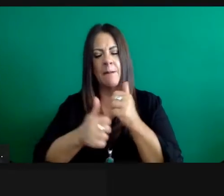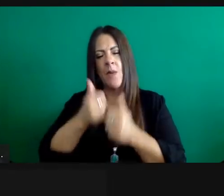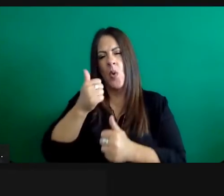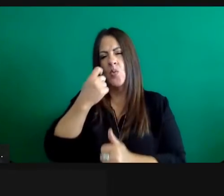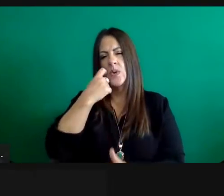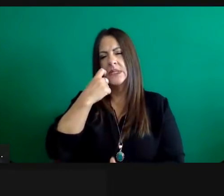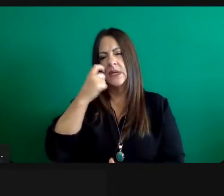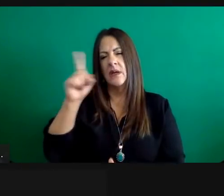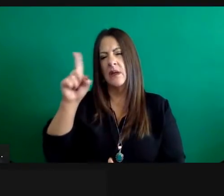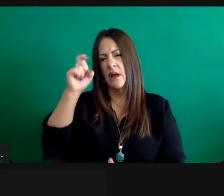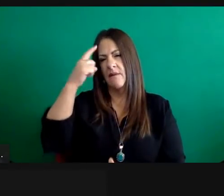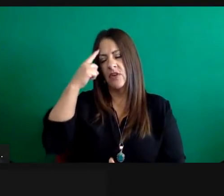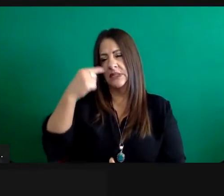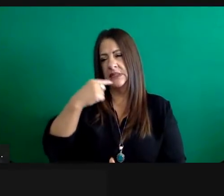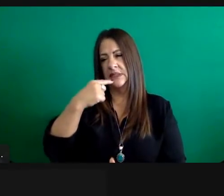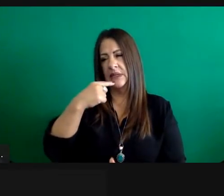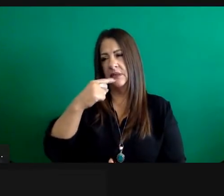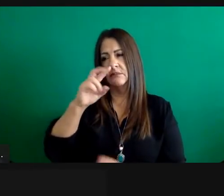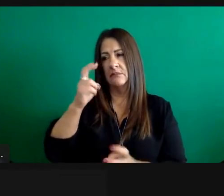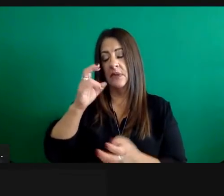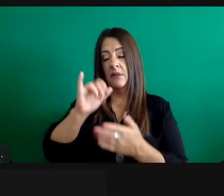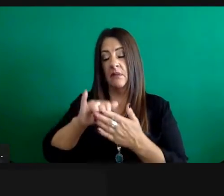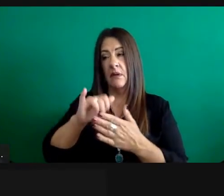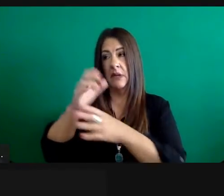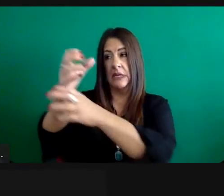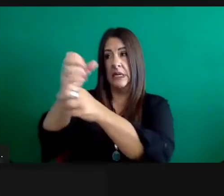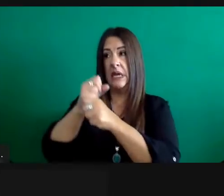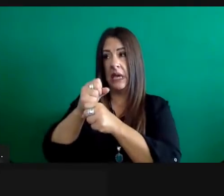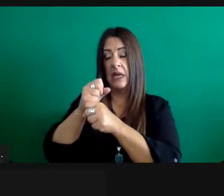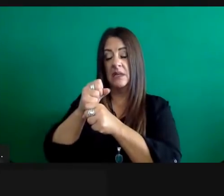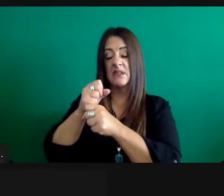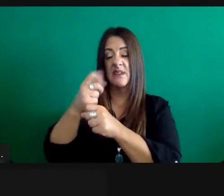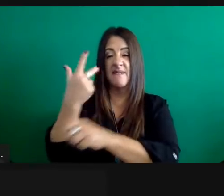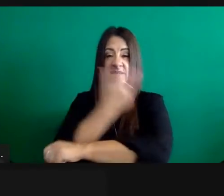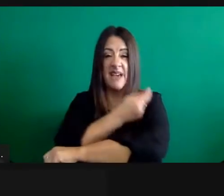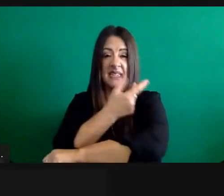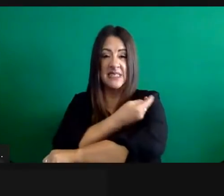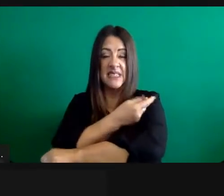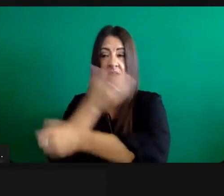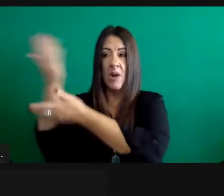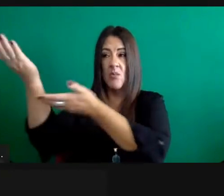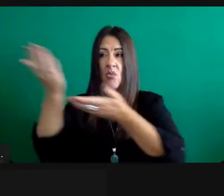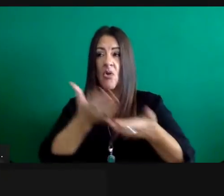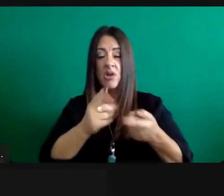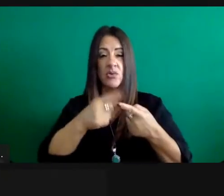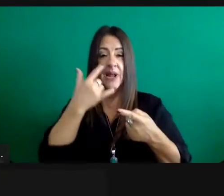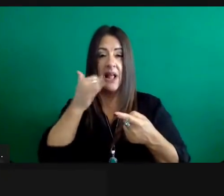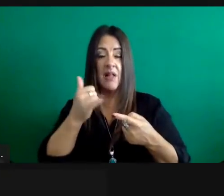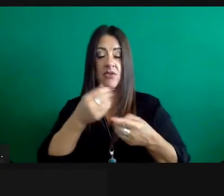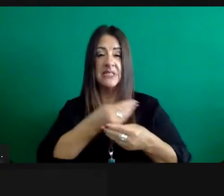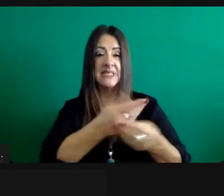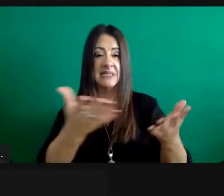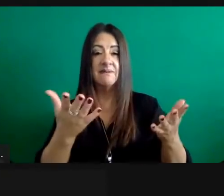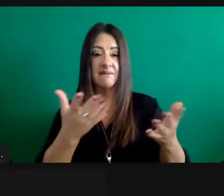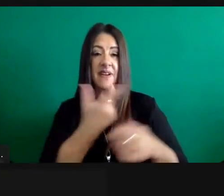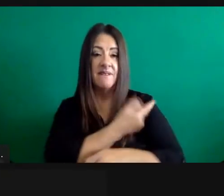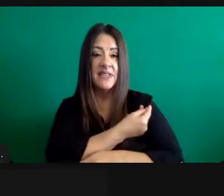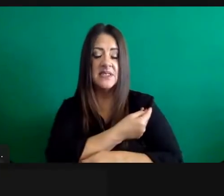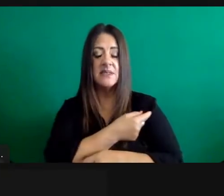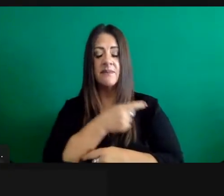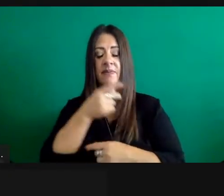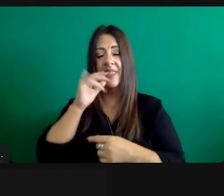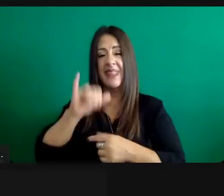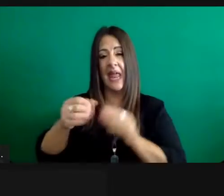about getting the vaccines to California, it hasn't been entirely clear to me whether or not the numbers of vaccines that you're